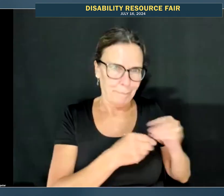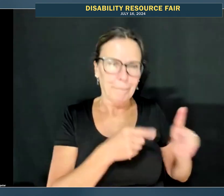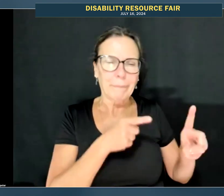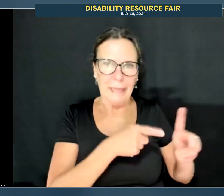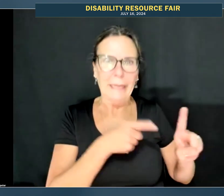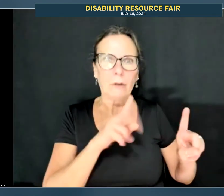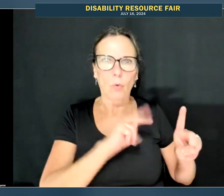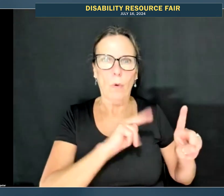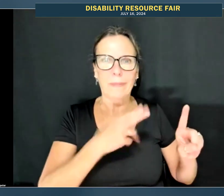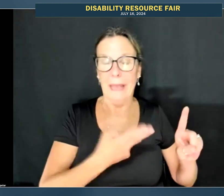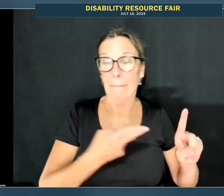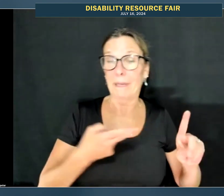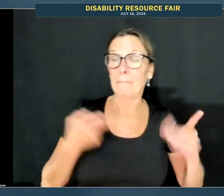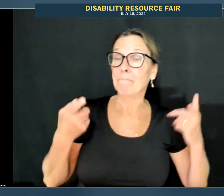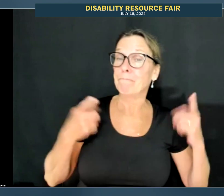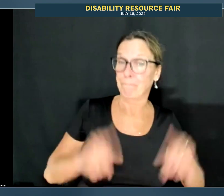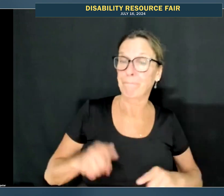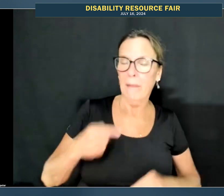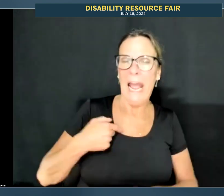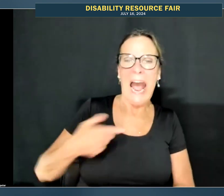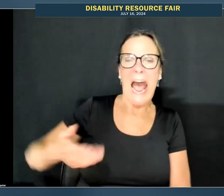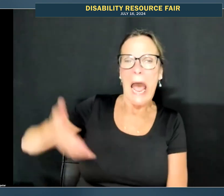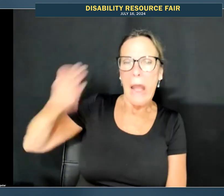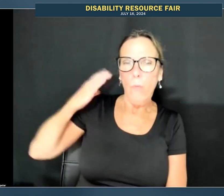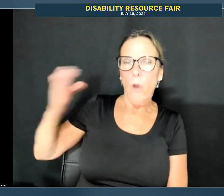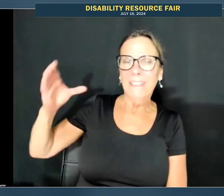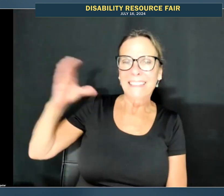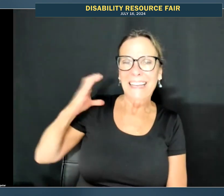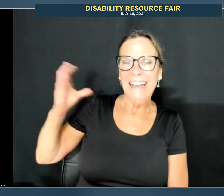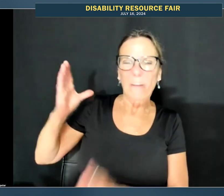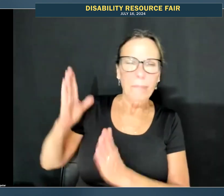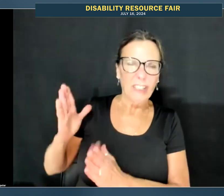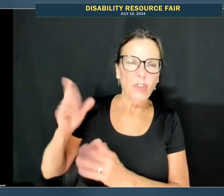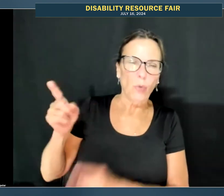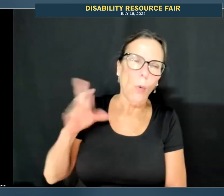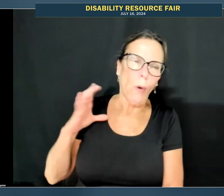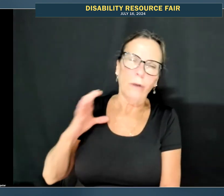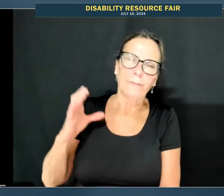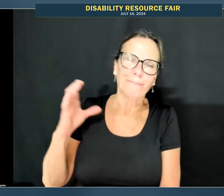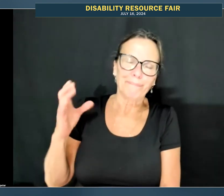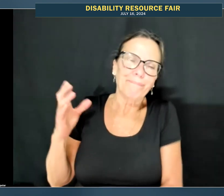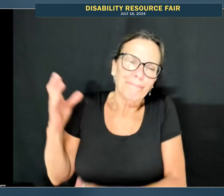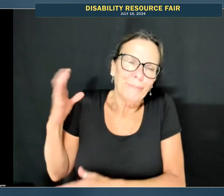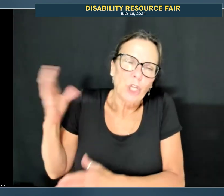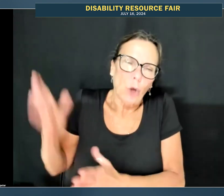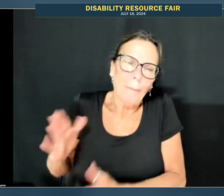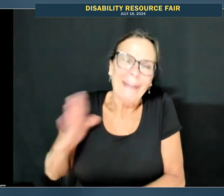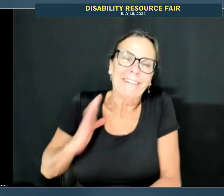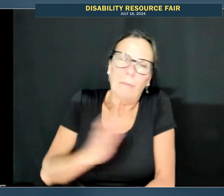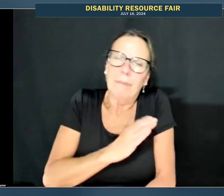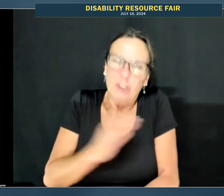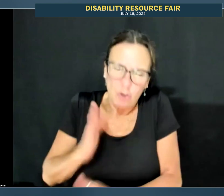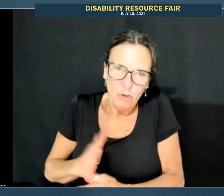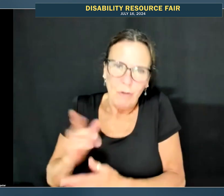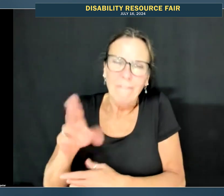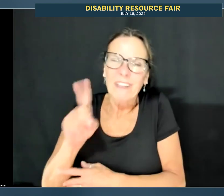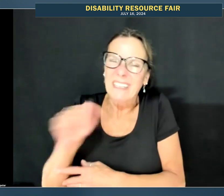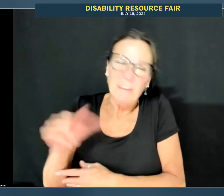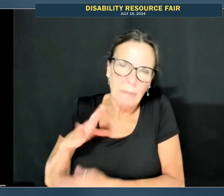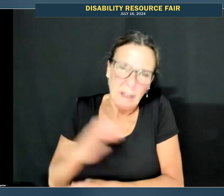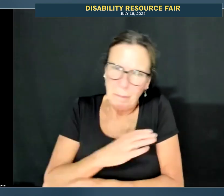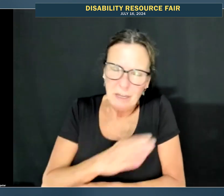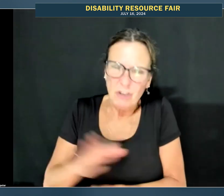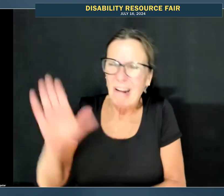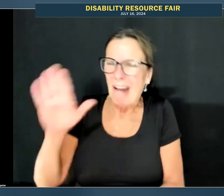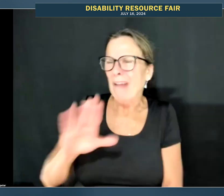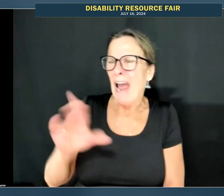story was, I was commissioner, chairman of the Disability Commission. In around